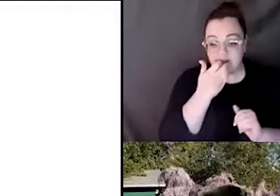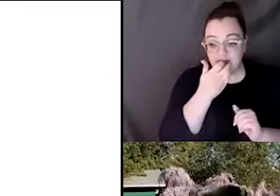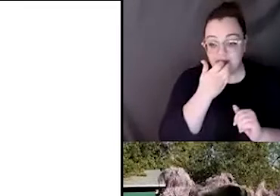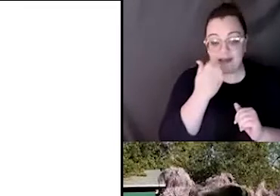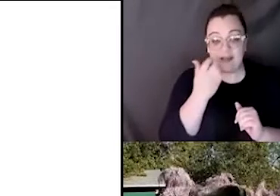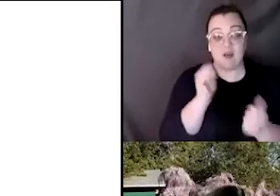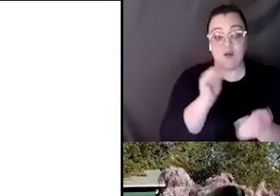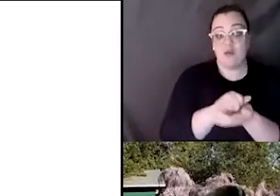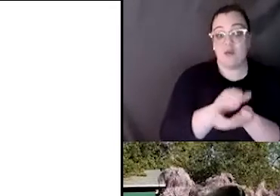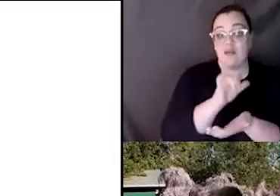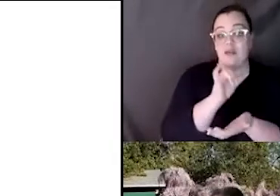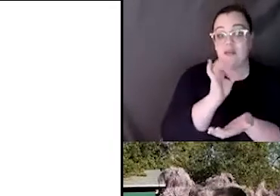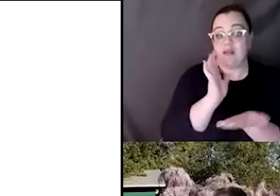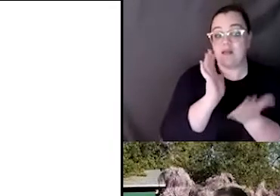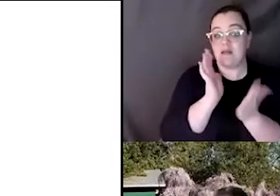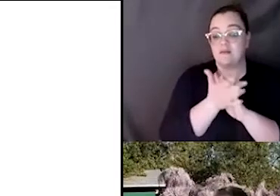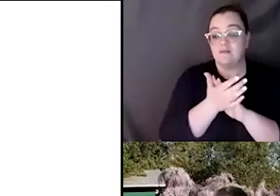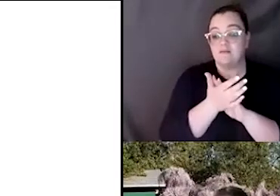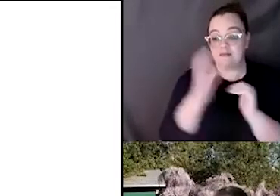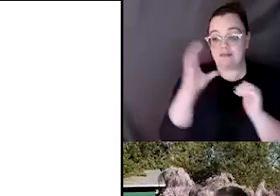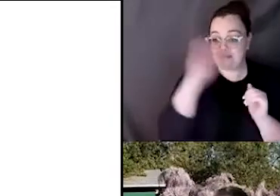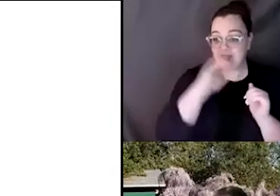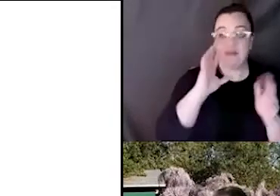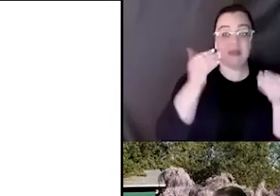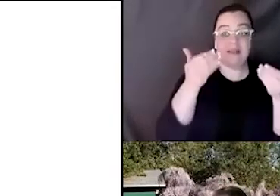that, I will stop and